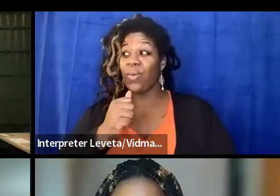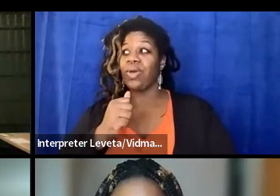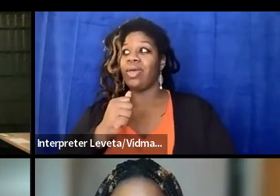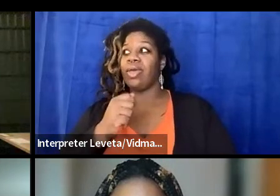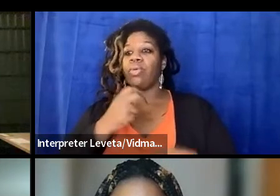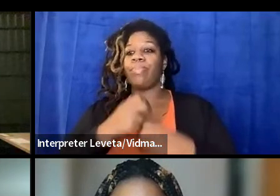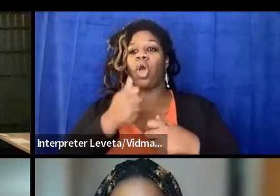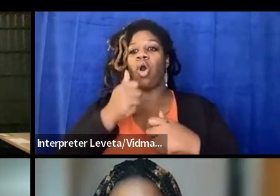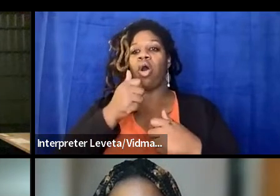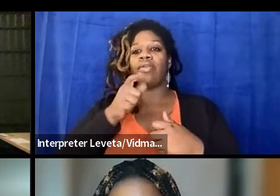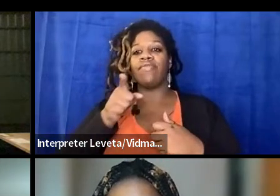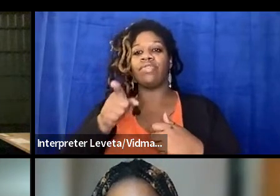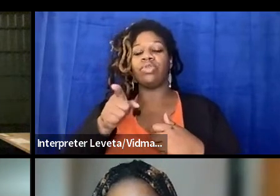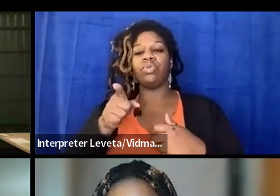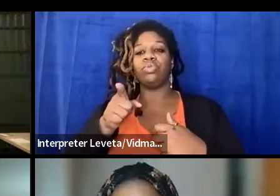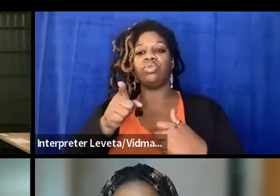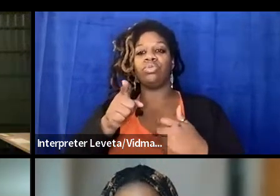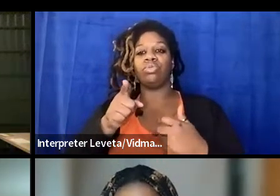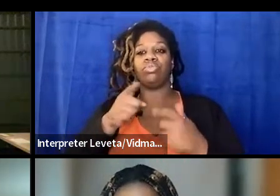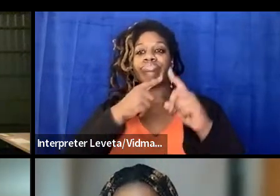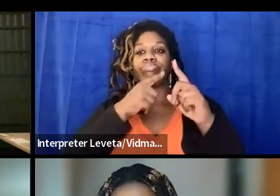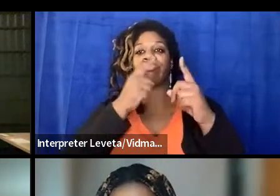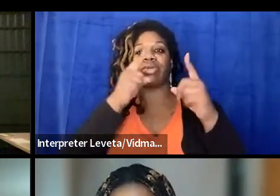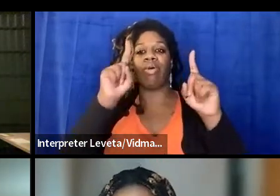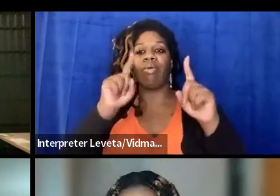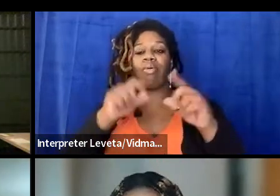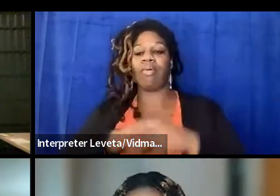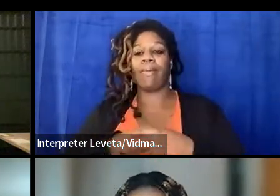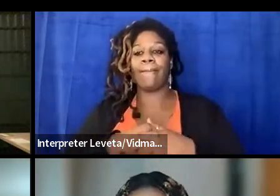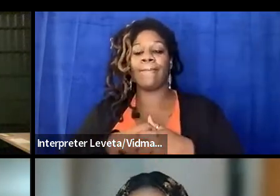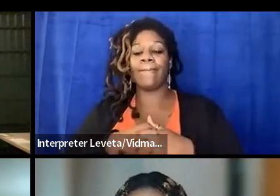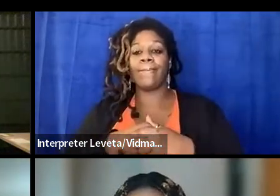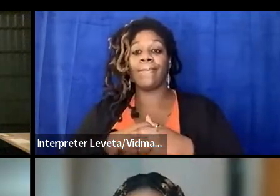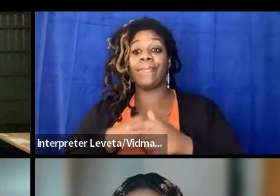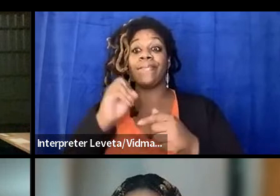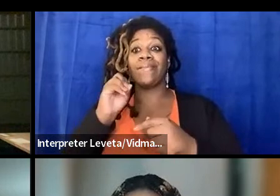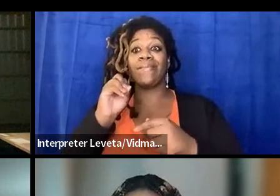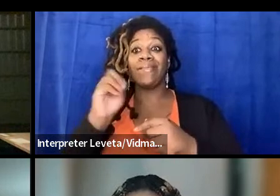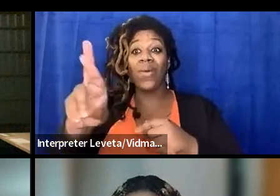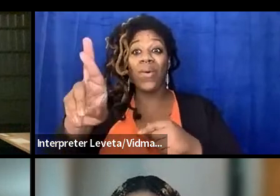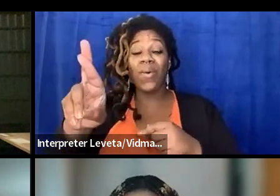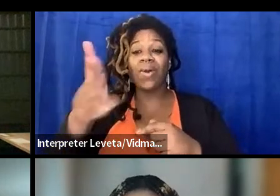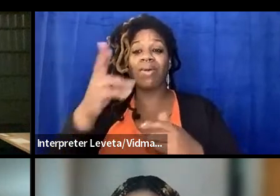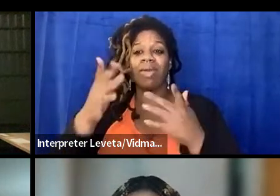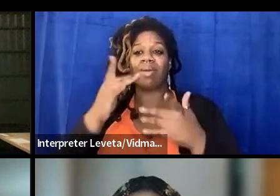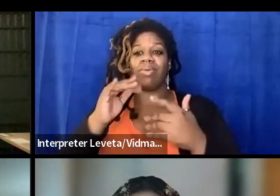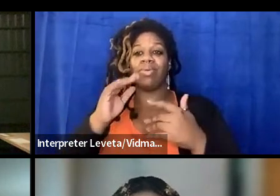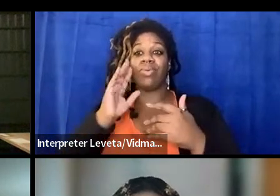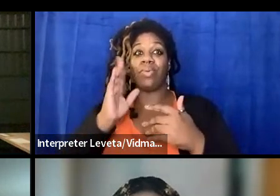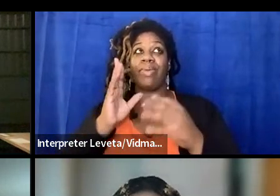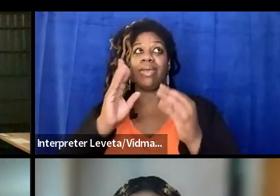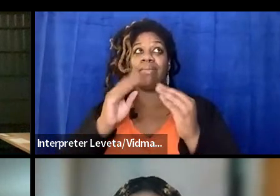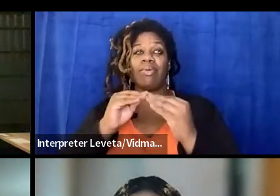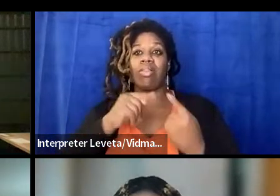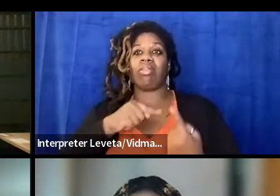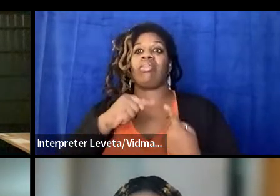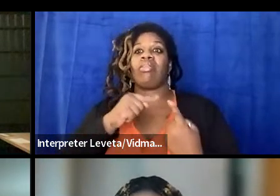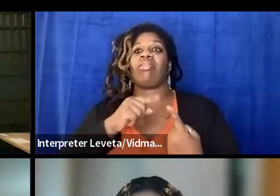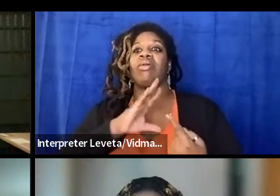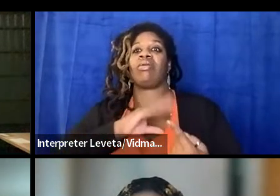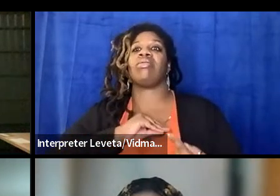to, get to where you're going, or you might be a little bit more discouraged than you may need to be.